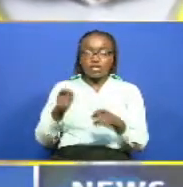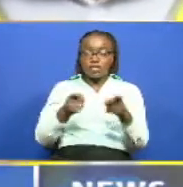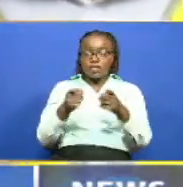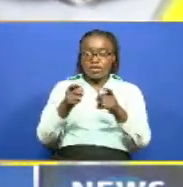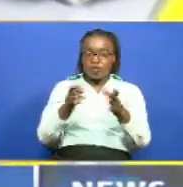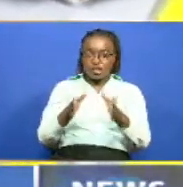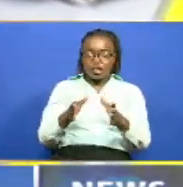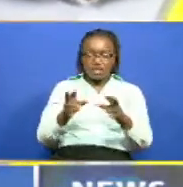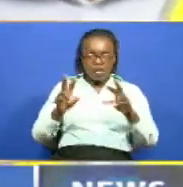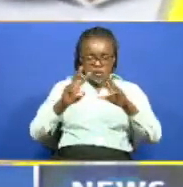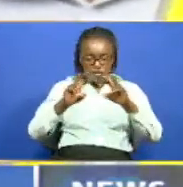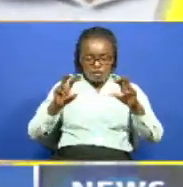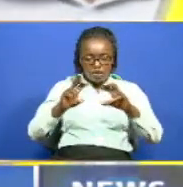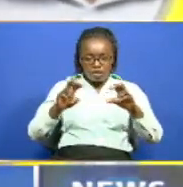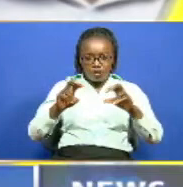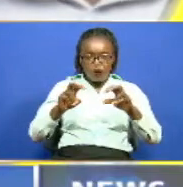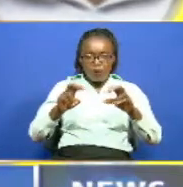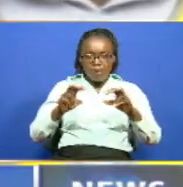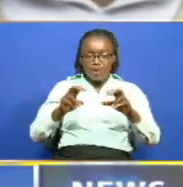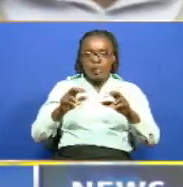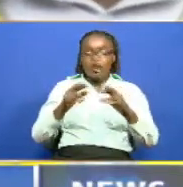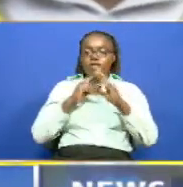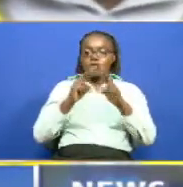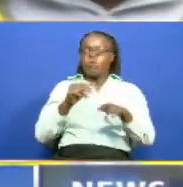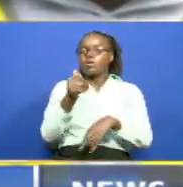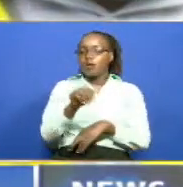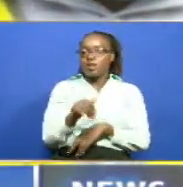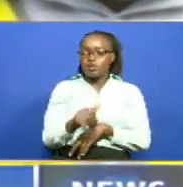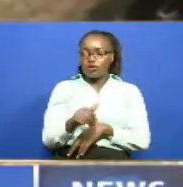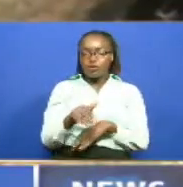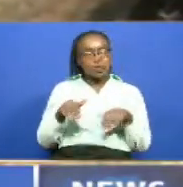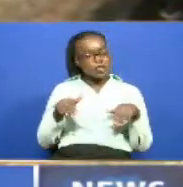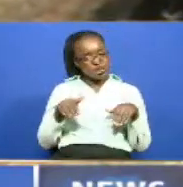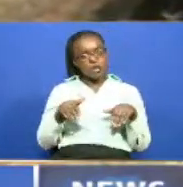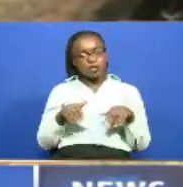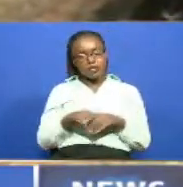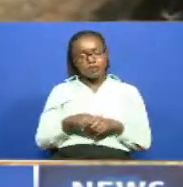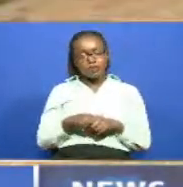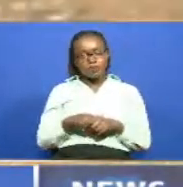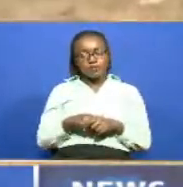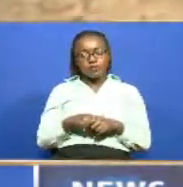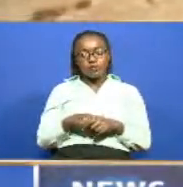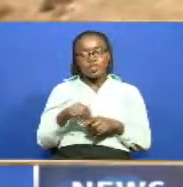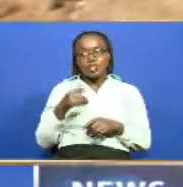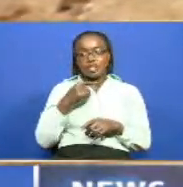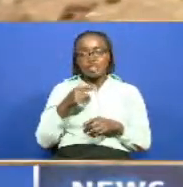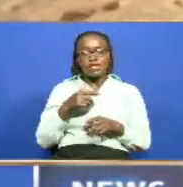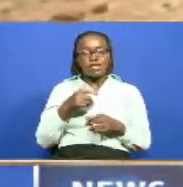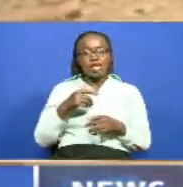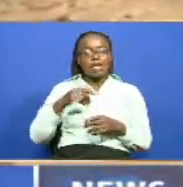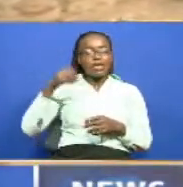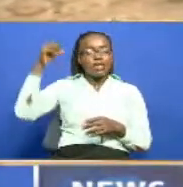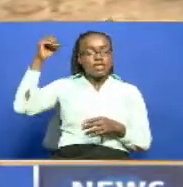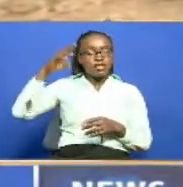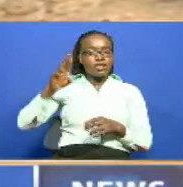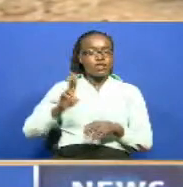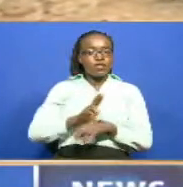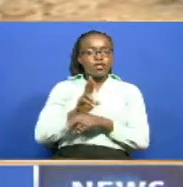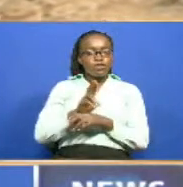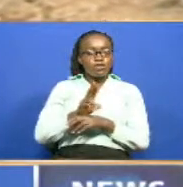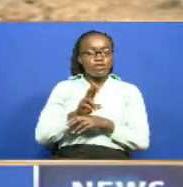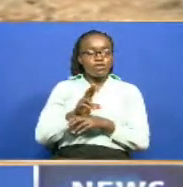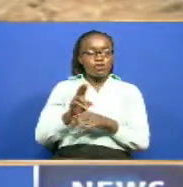it. They have not responded yet. We're still waiting. He further said electricity consumption in the country has started to pick